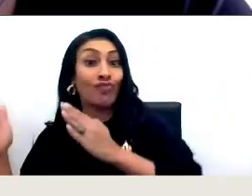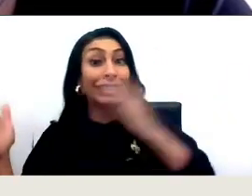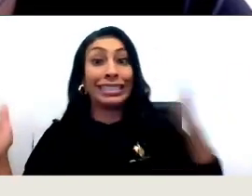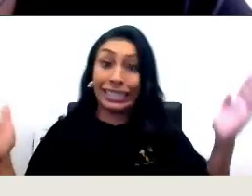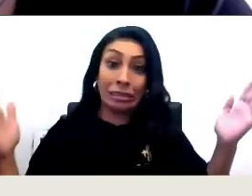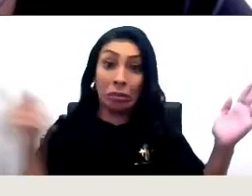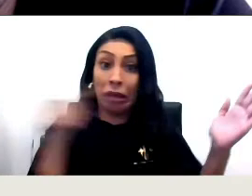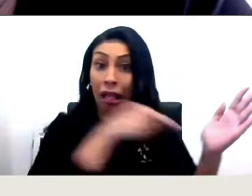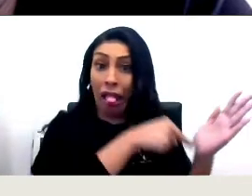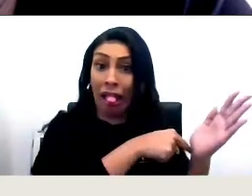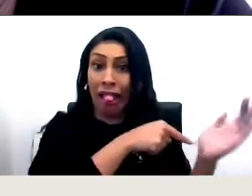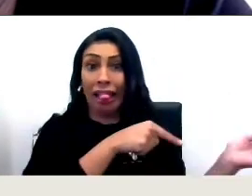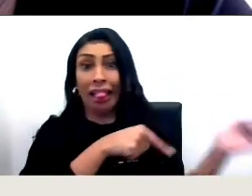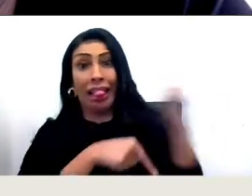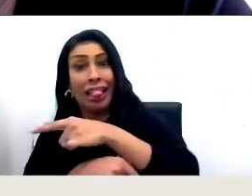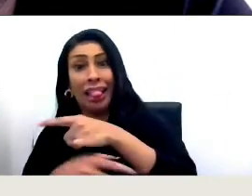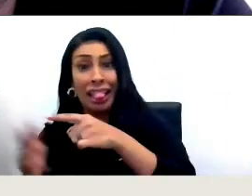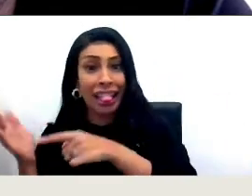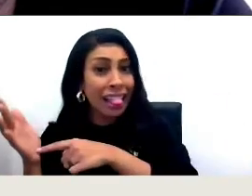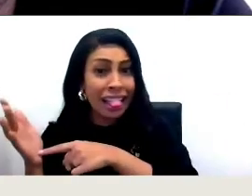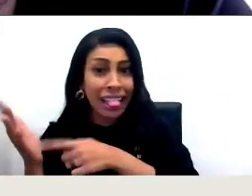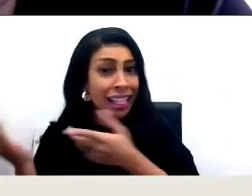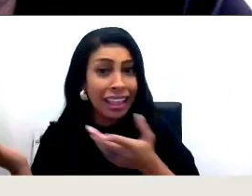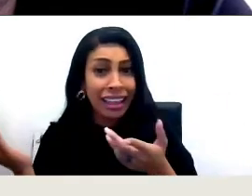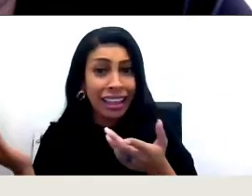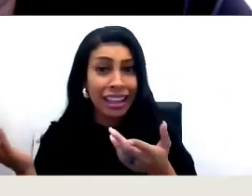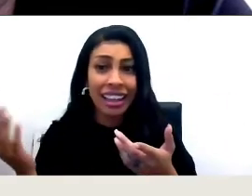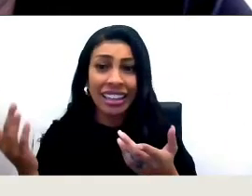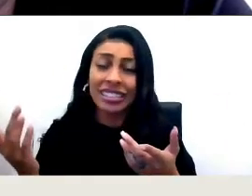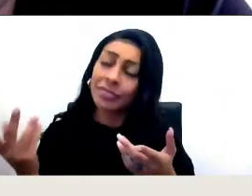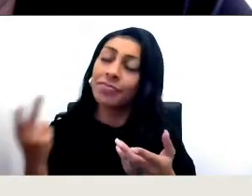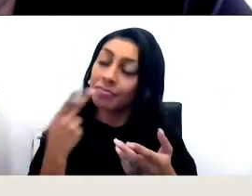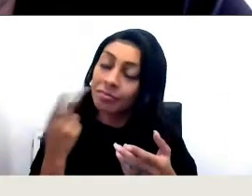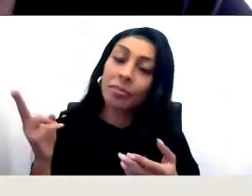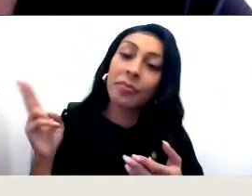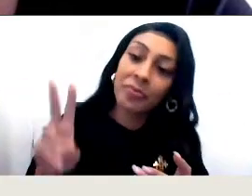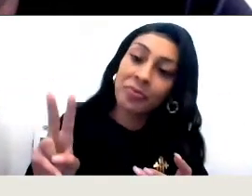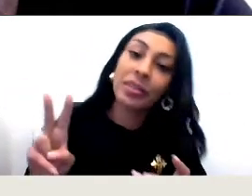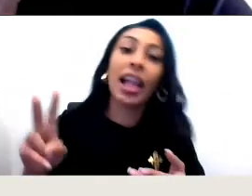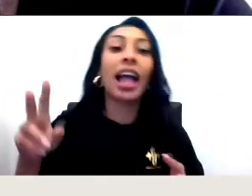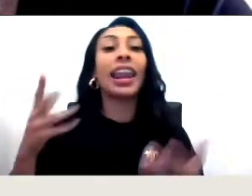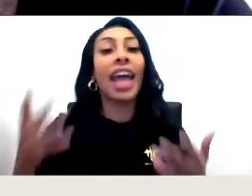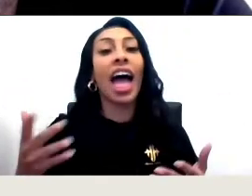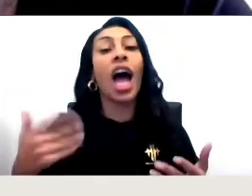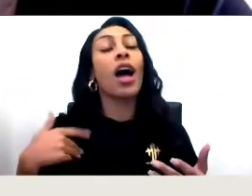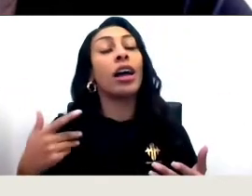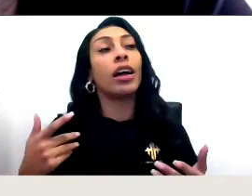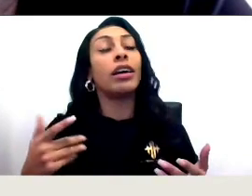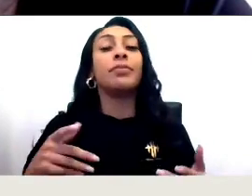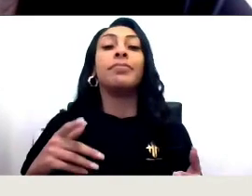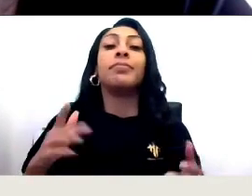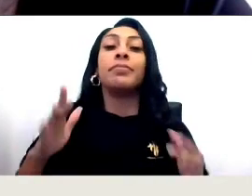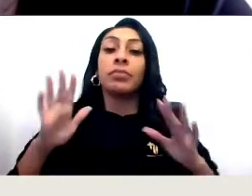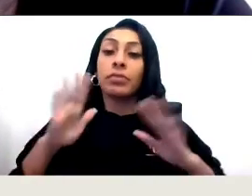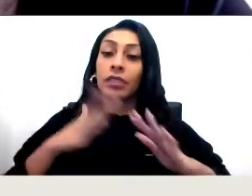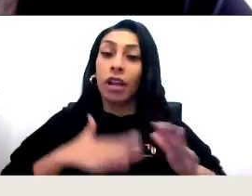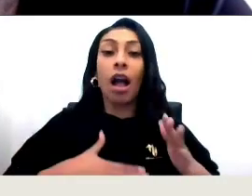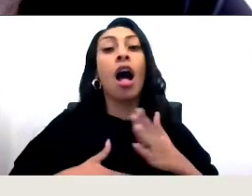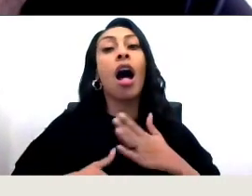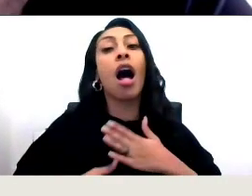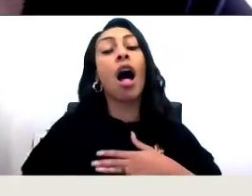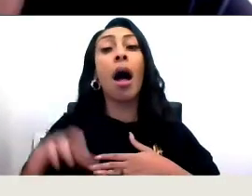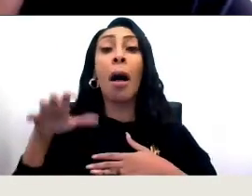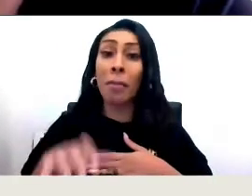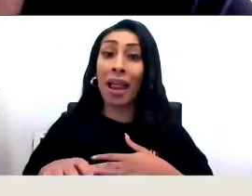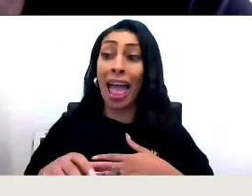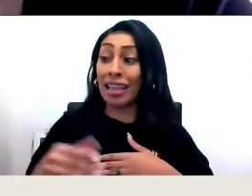a kind of recharging, rejuvenating place. just because I've had a really busy couple of